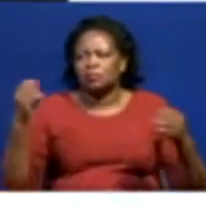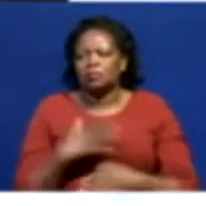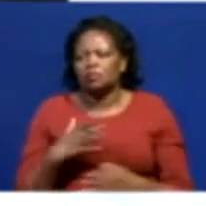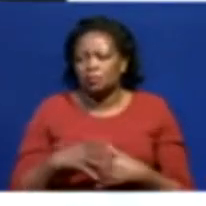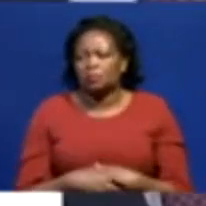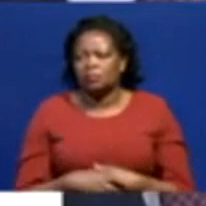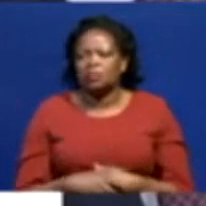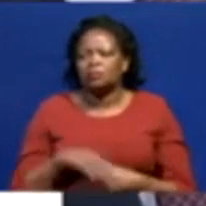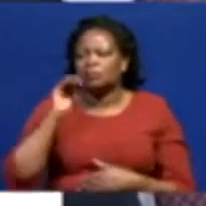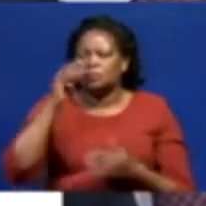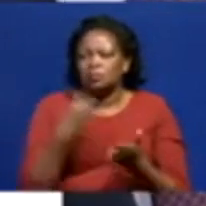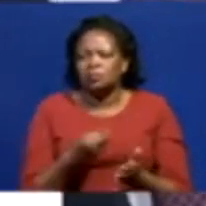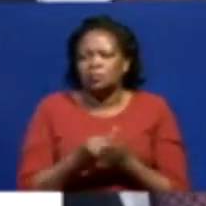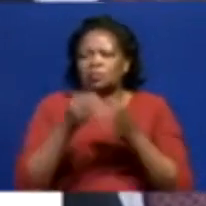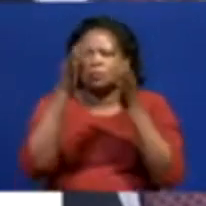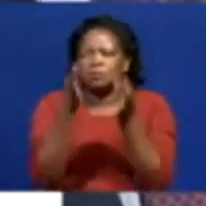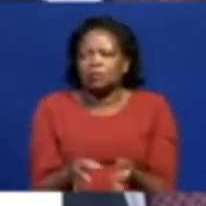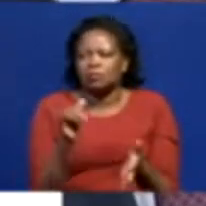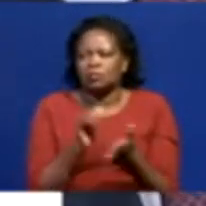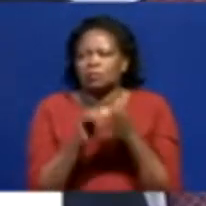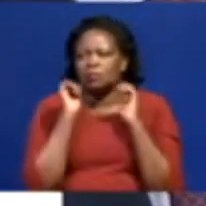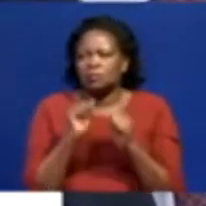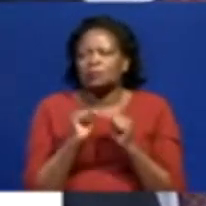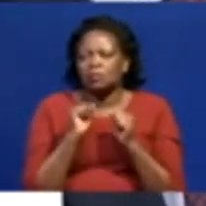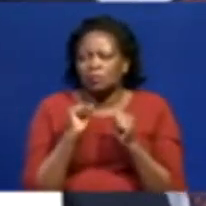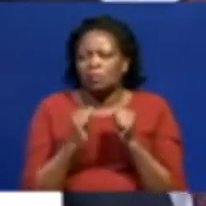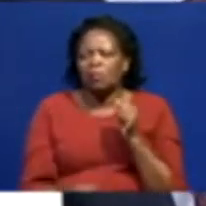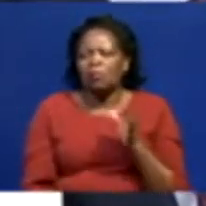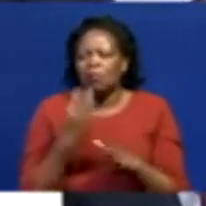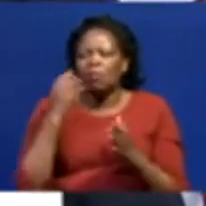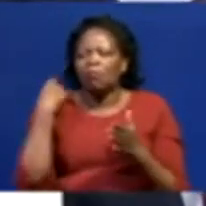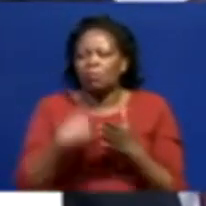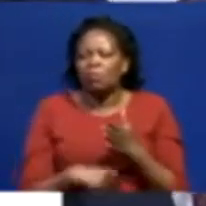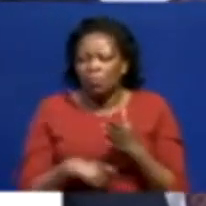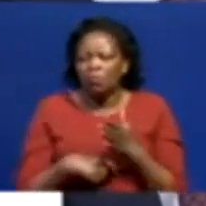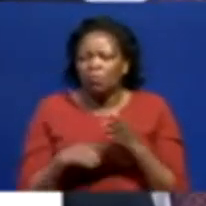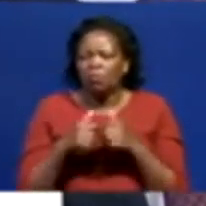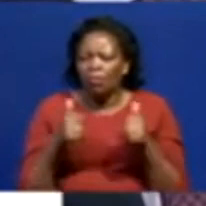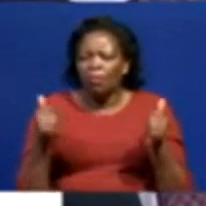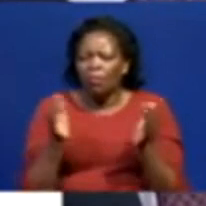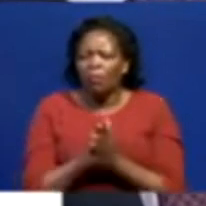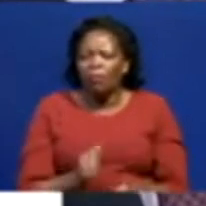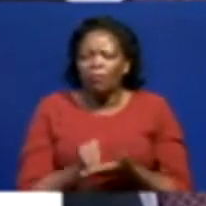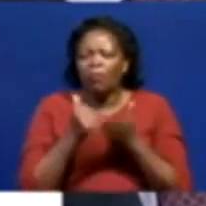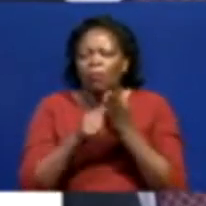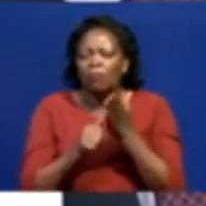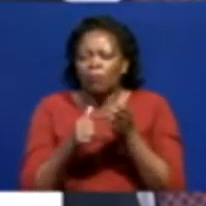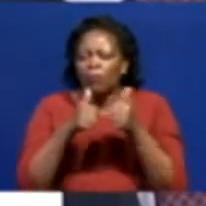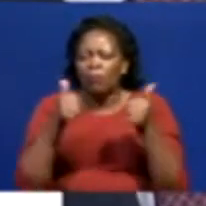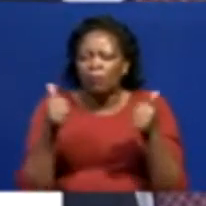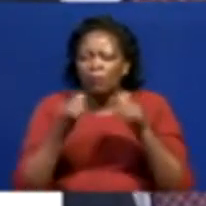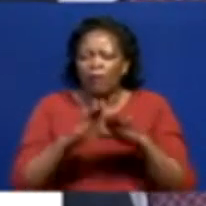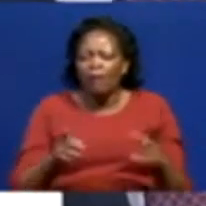for money from Treasury that can be able to set a price that I'm taking the maize to get to stabilize the market. So I'm